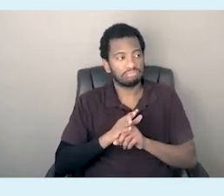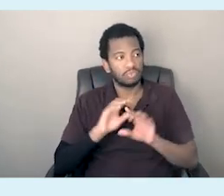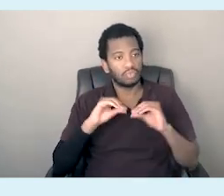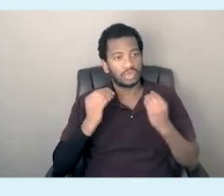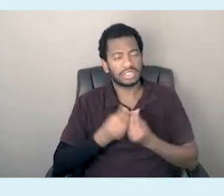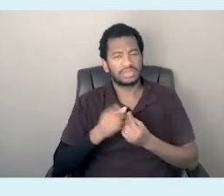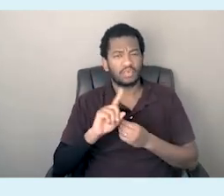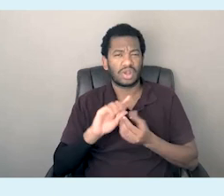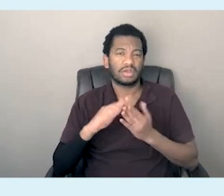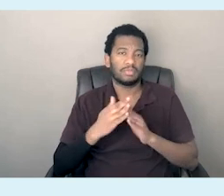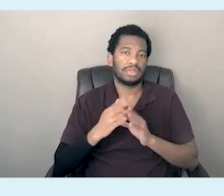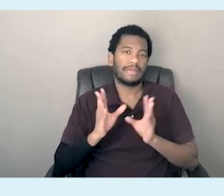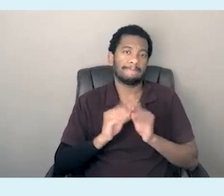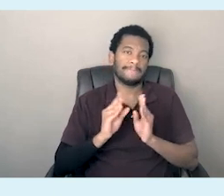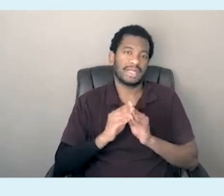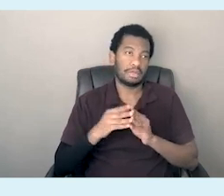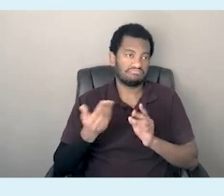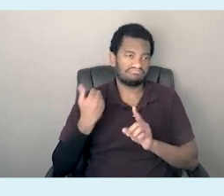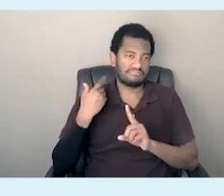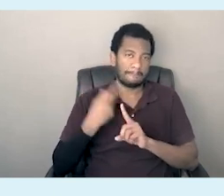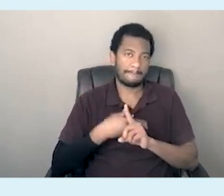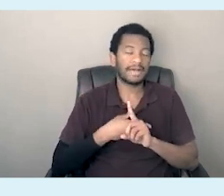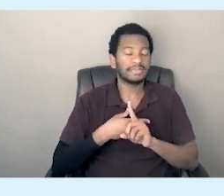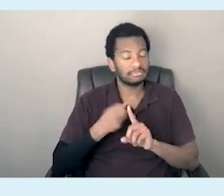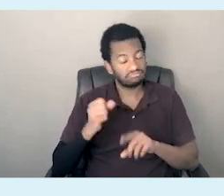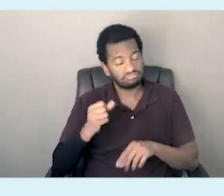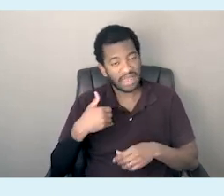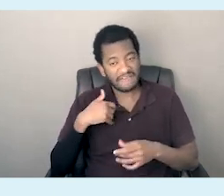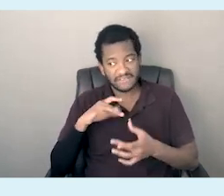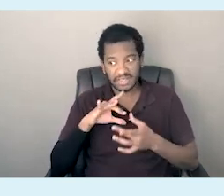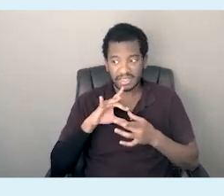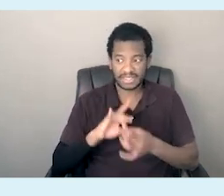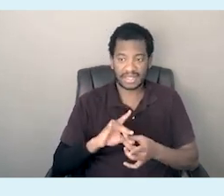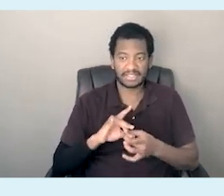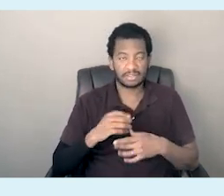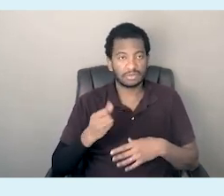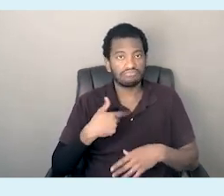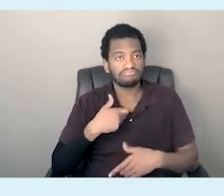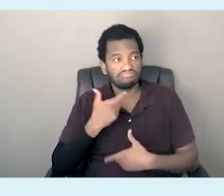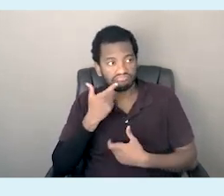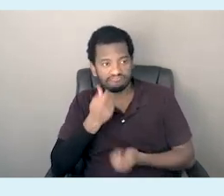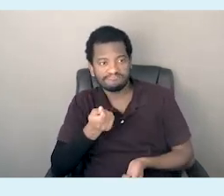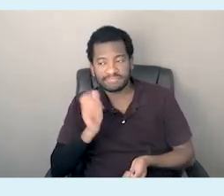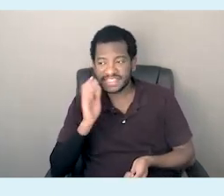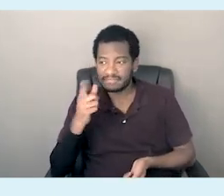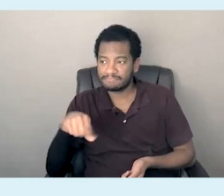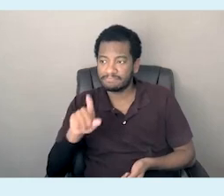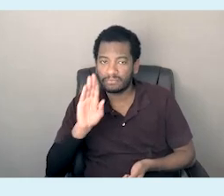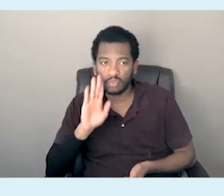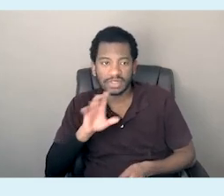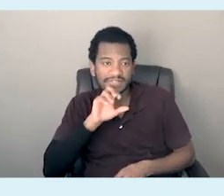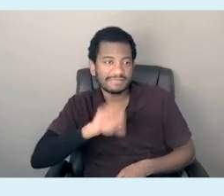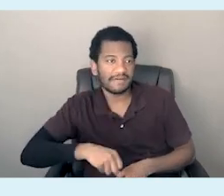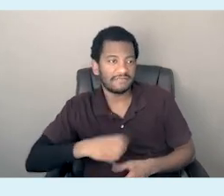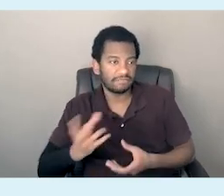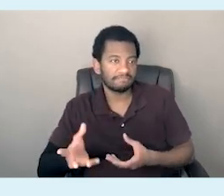meeting about a month ago. So yeah, we have a connection. It should be interesting because they sound like they would really love to contribute, like